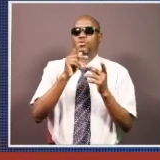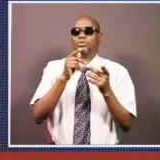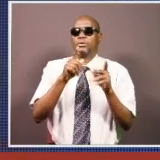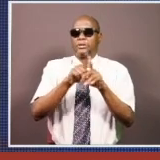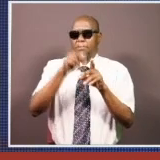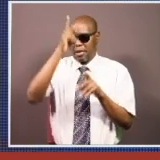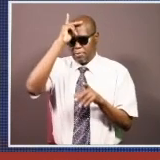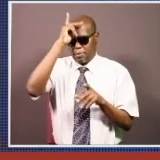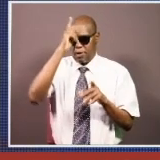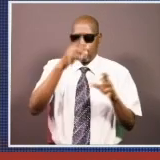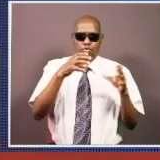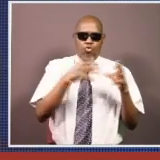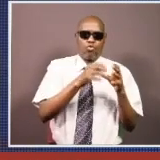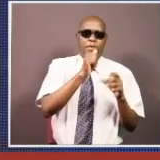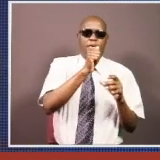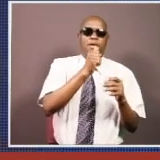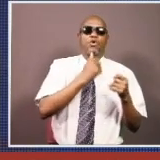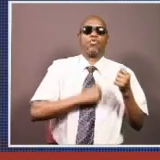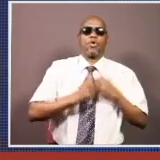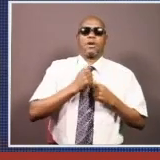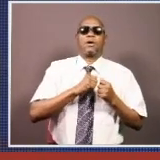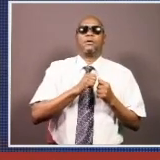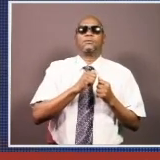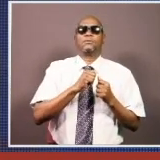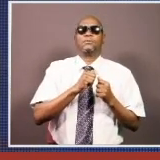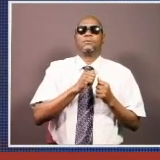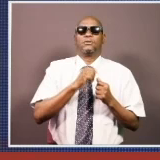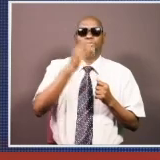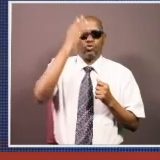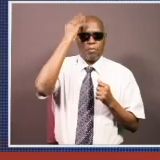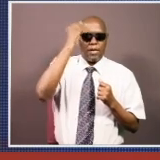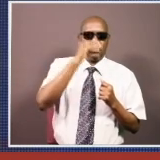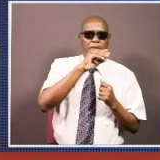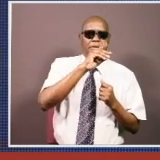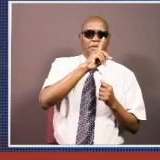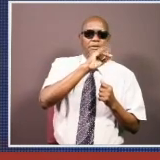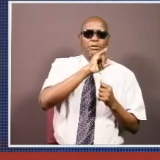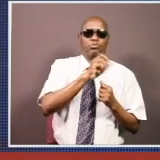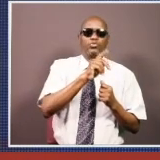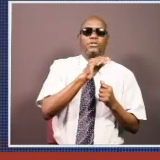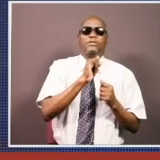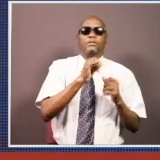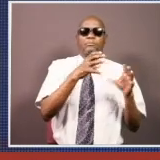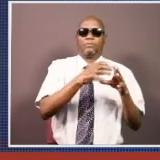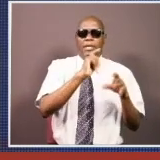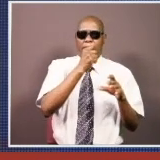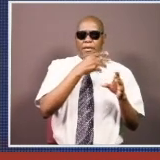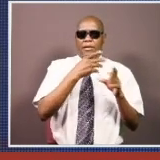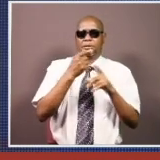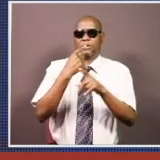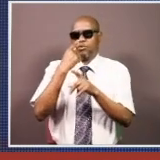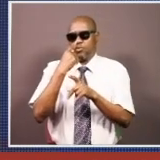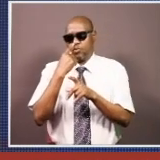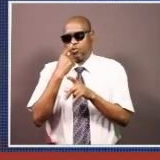in Group A alongside Somalia, Rwanda, Sudan and Djibouti, while Group B consists of Tanzania, Zanzibar, South Sudan and